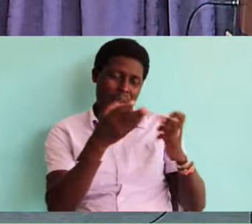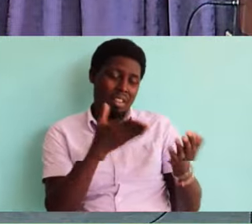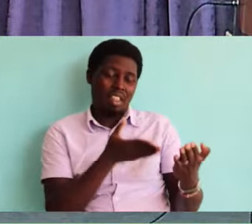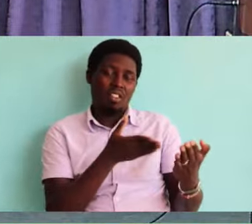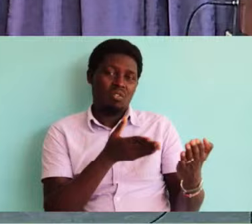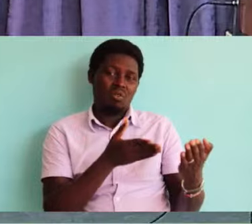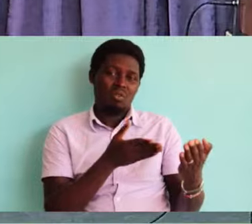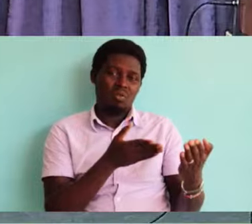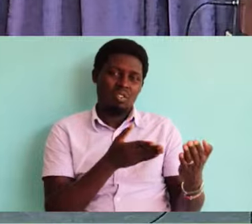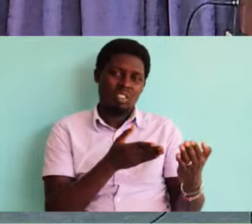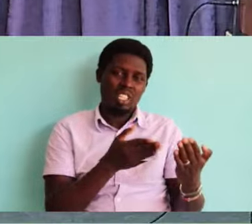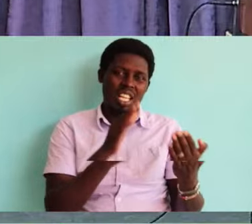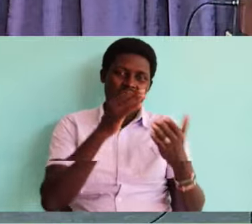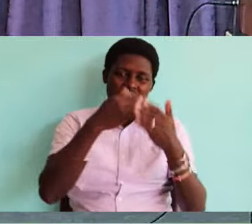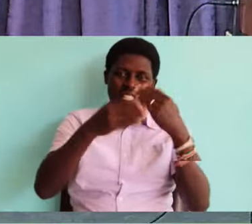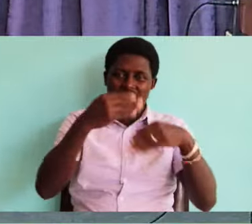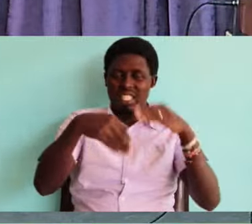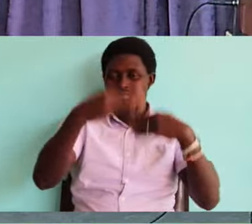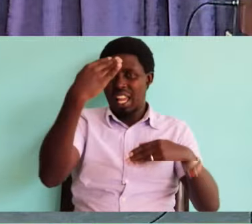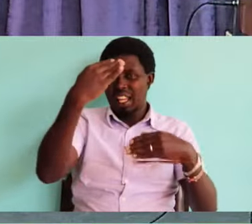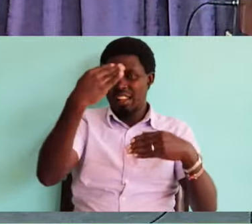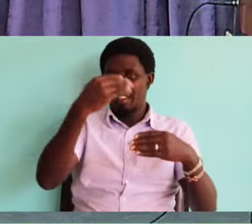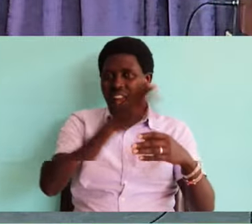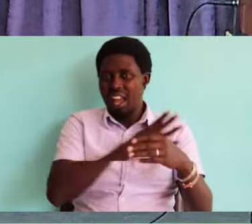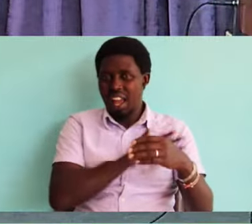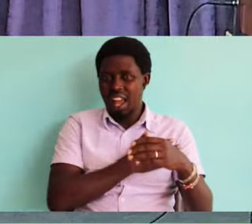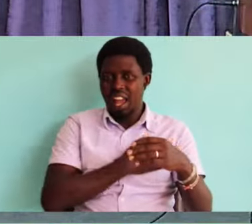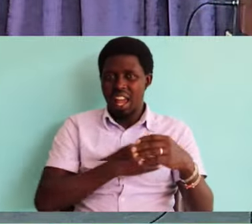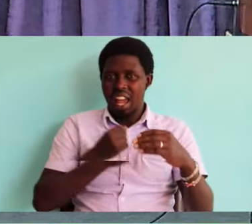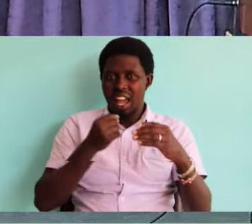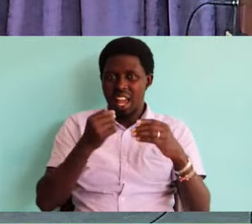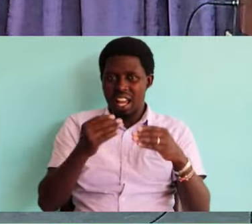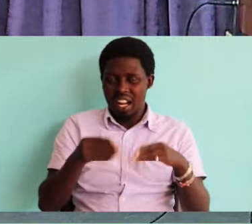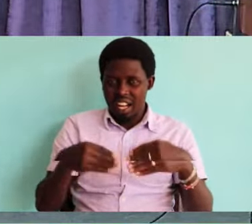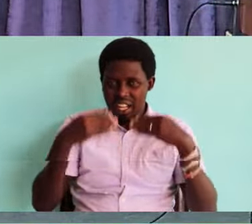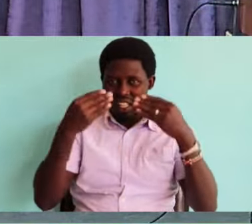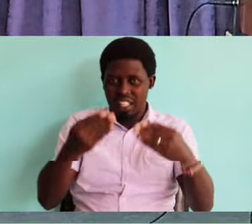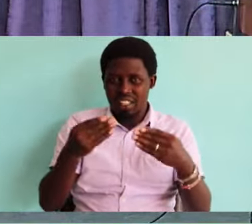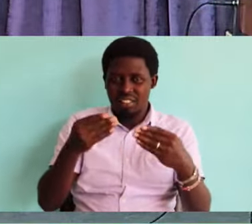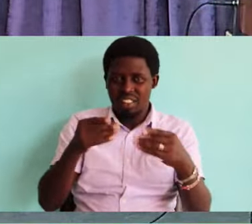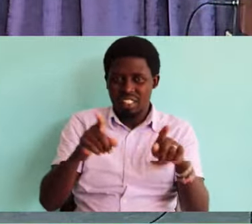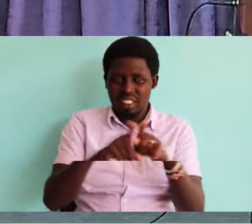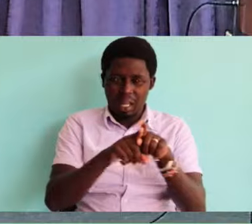of sacrifice and offering, especially in the case of Abel.